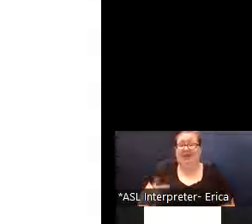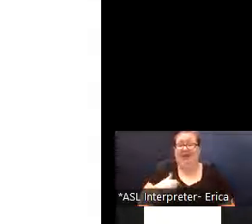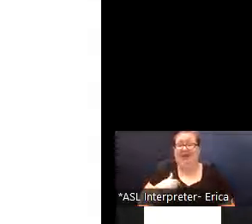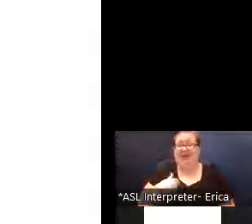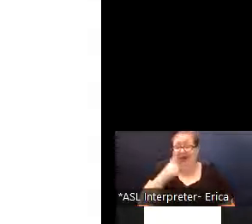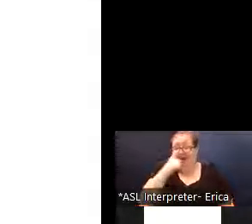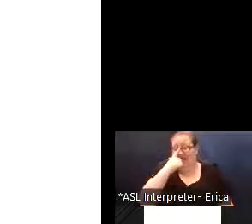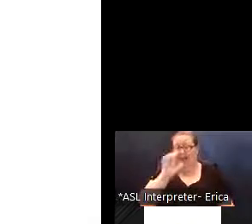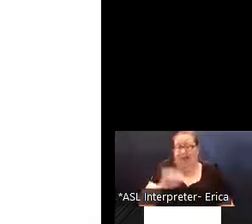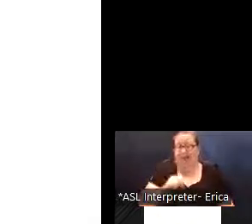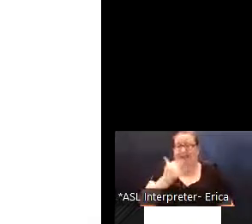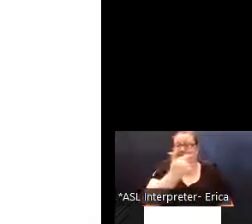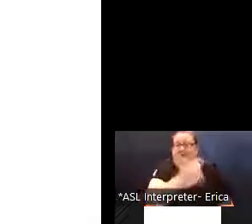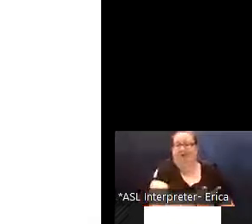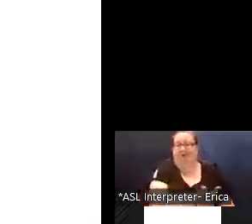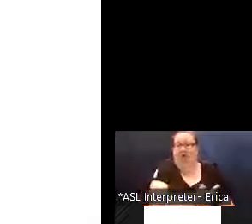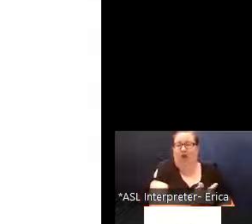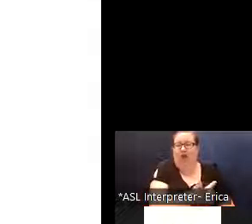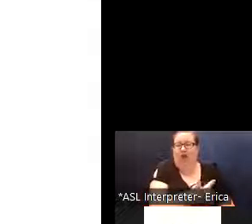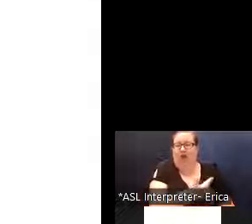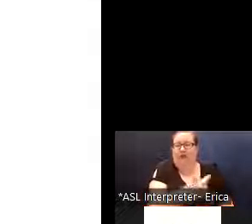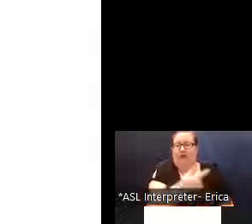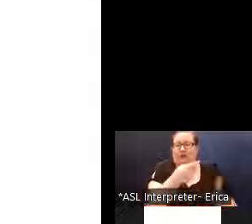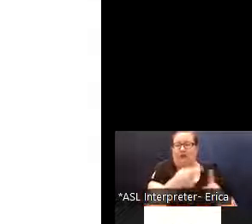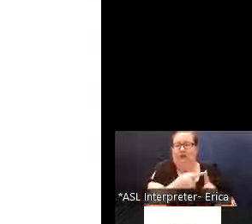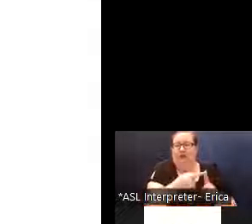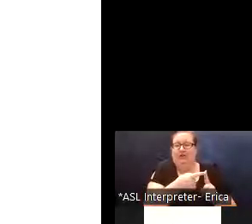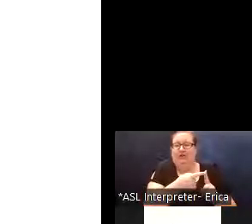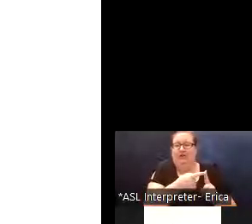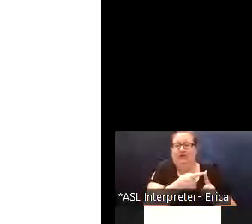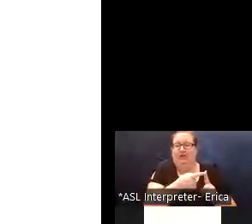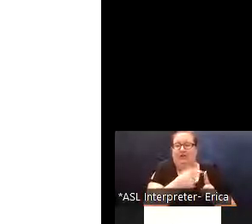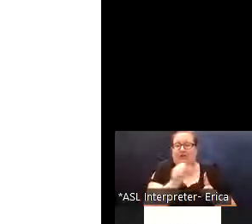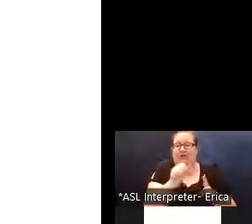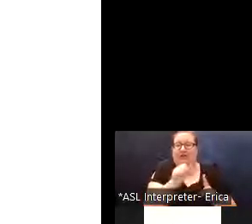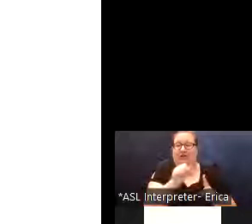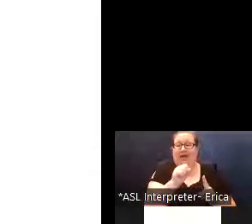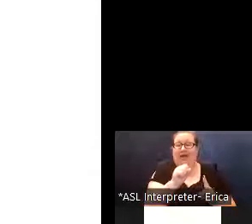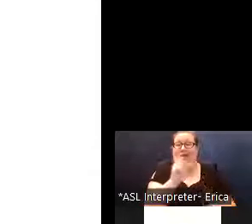it along to, I see Greg. Hey, Greg.